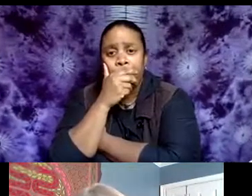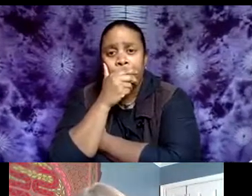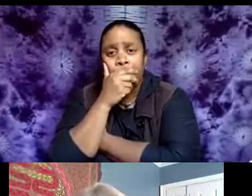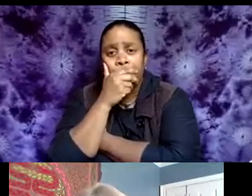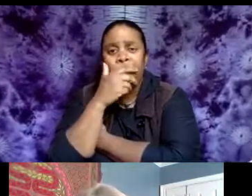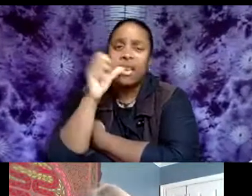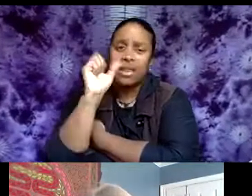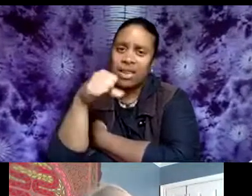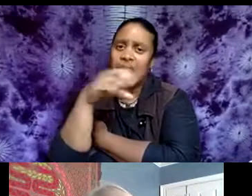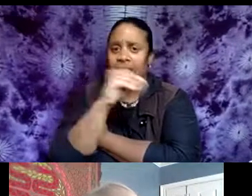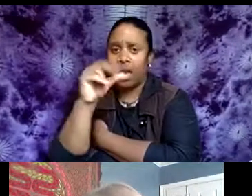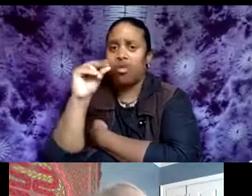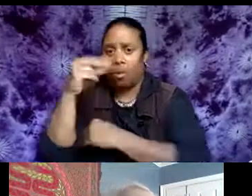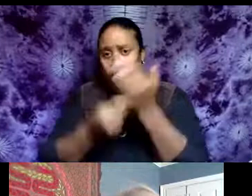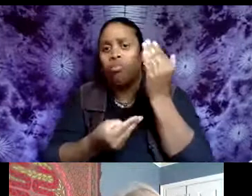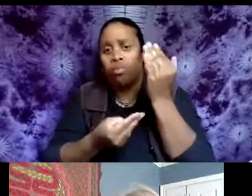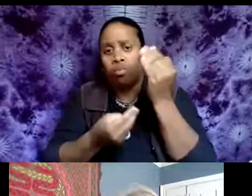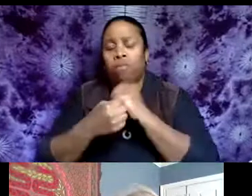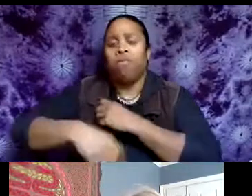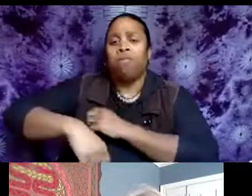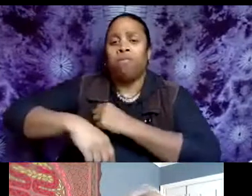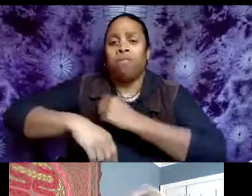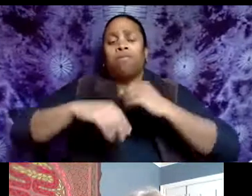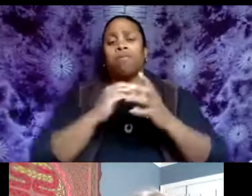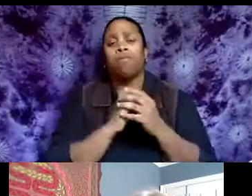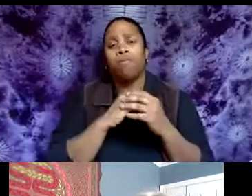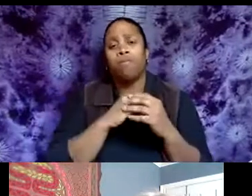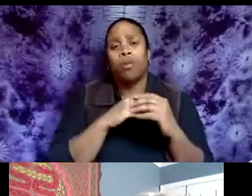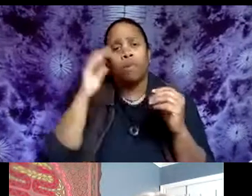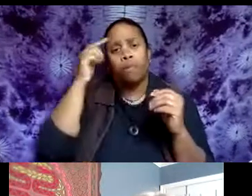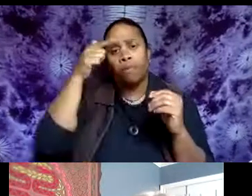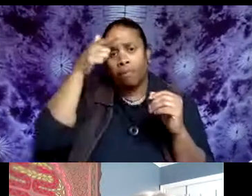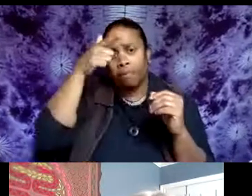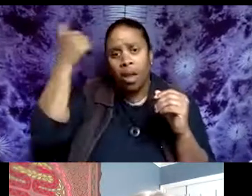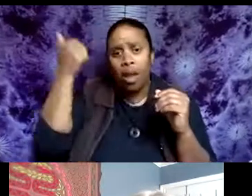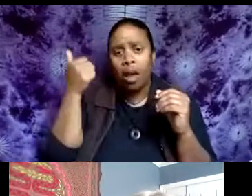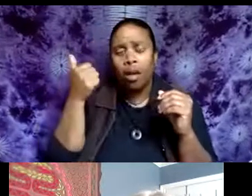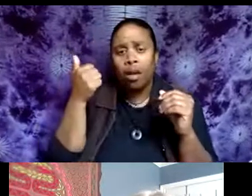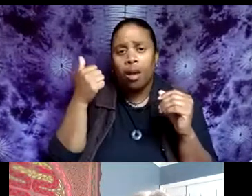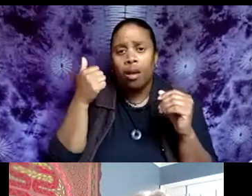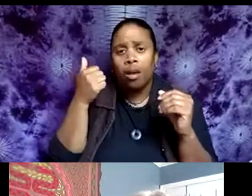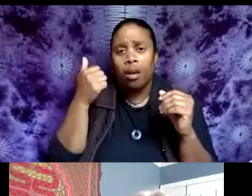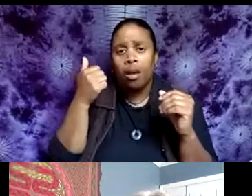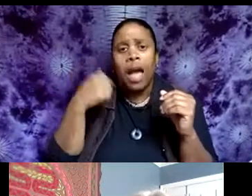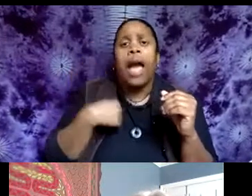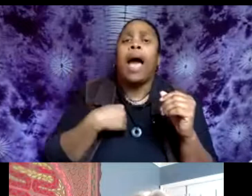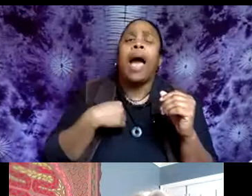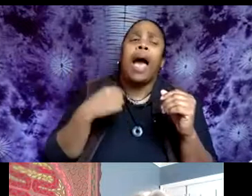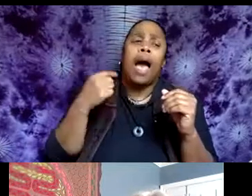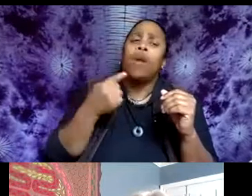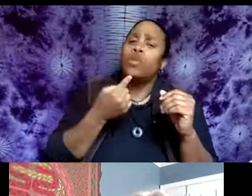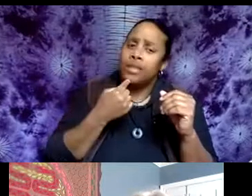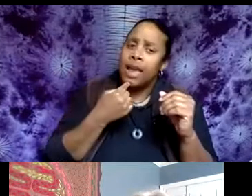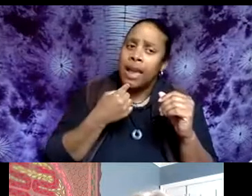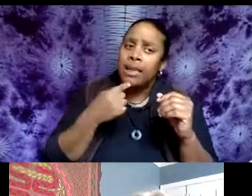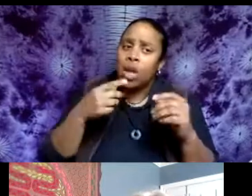Yes and no. Well, because I have and leave the parts that don't. I would say take the parts that make sense